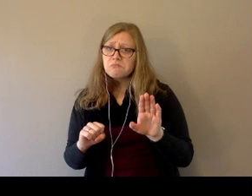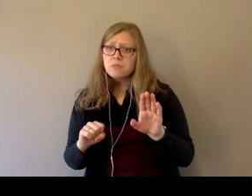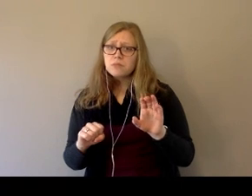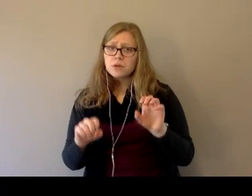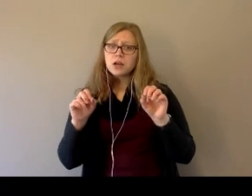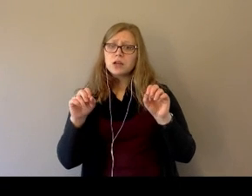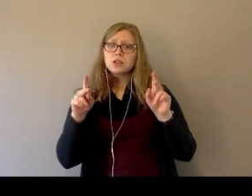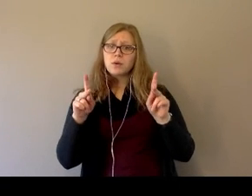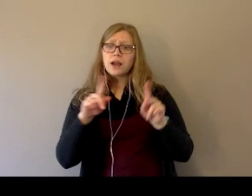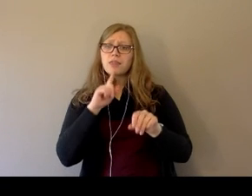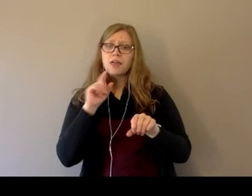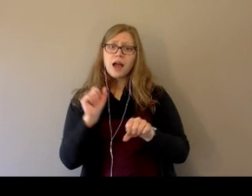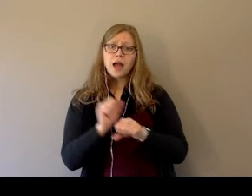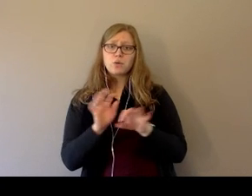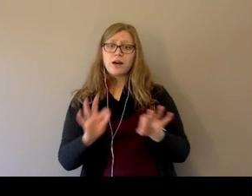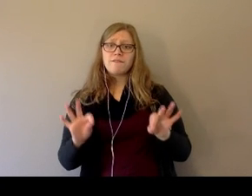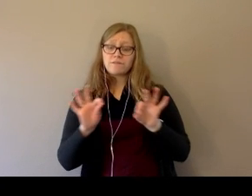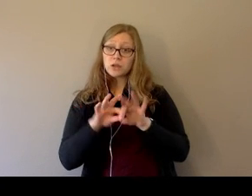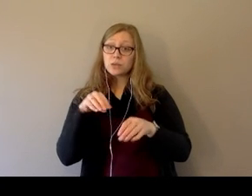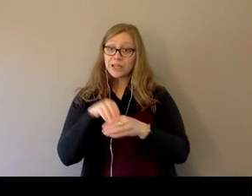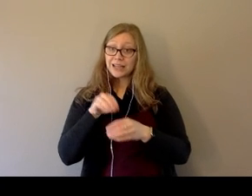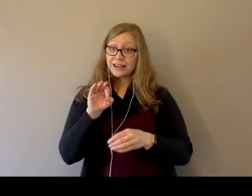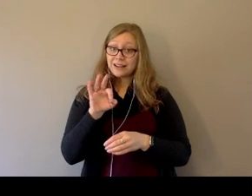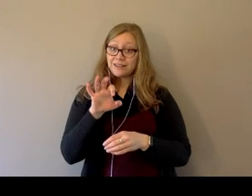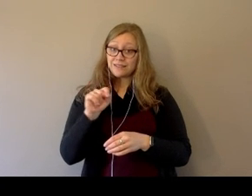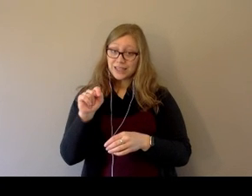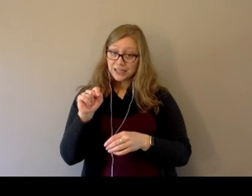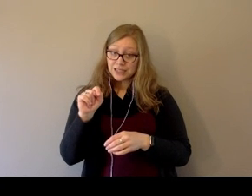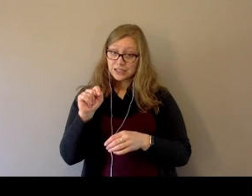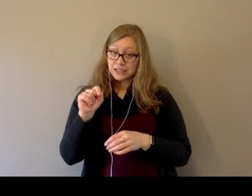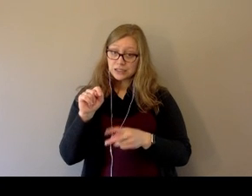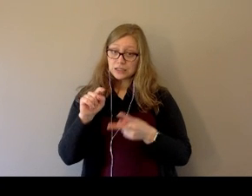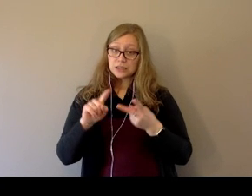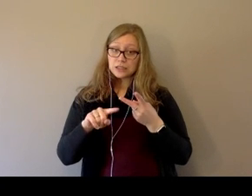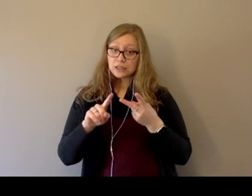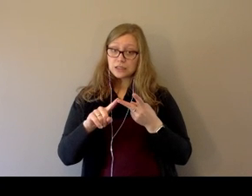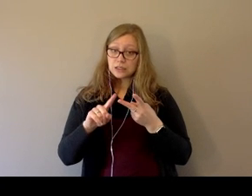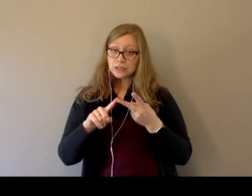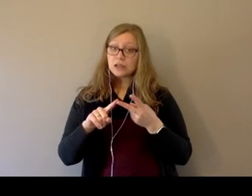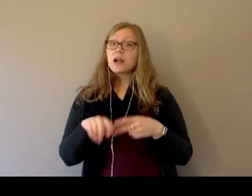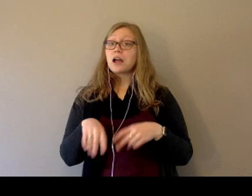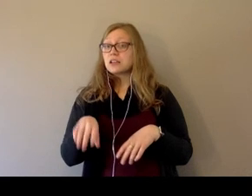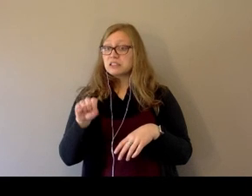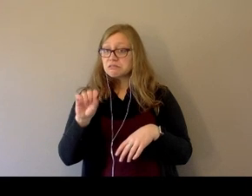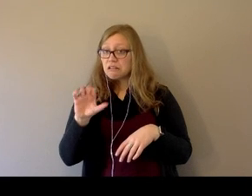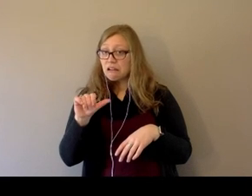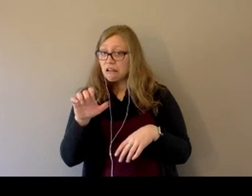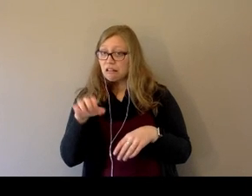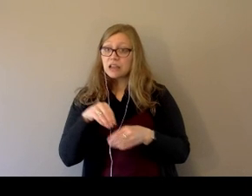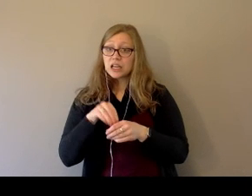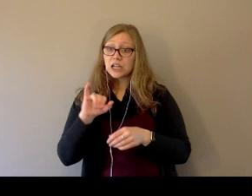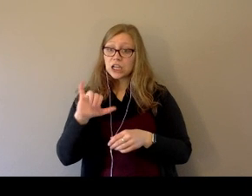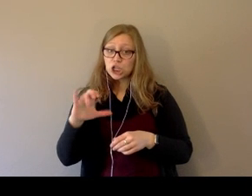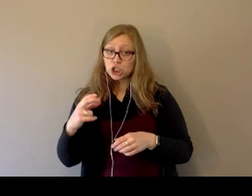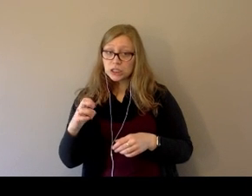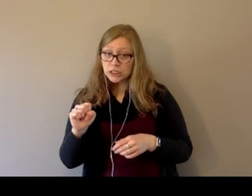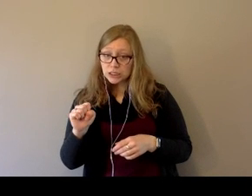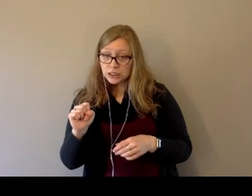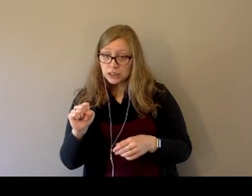actual values are in feet, and the scales is in inches because the inches